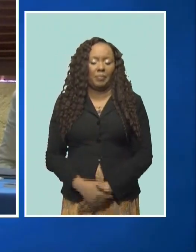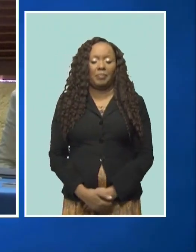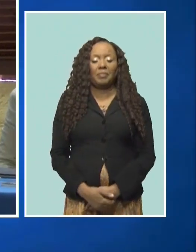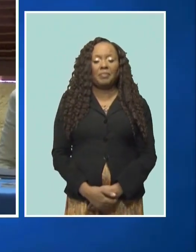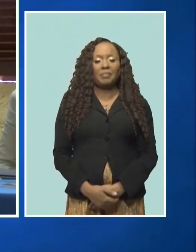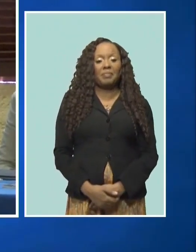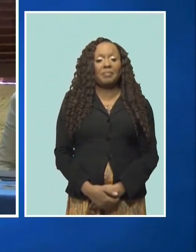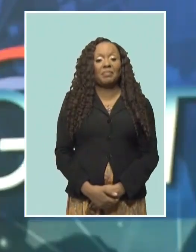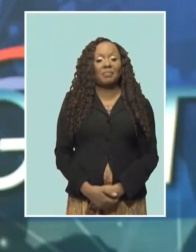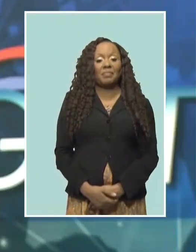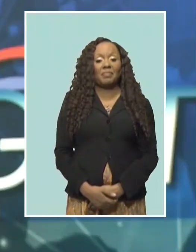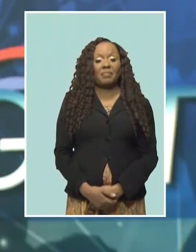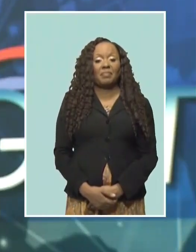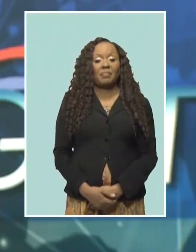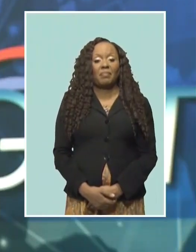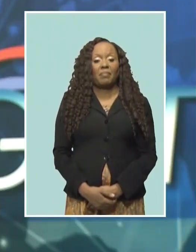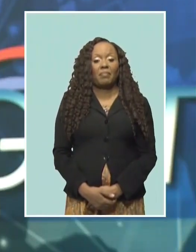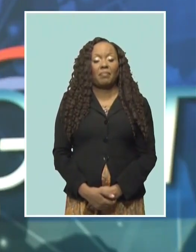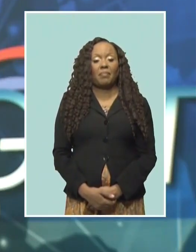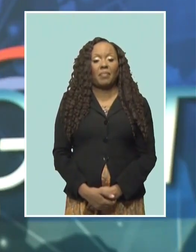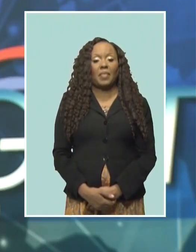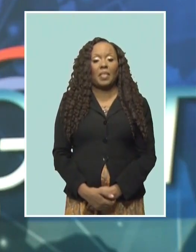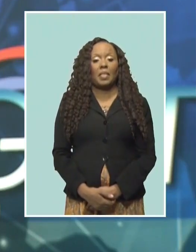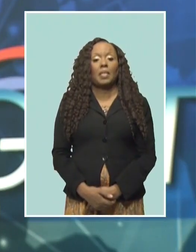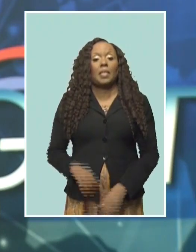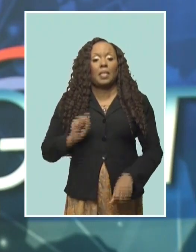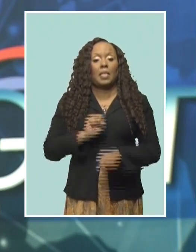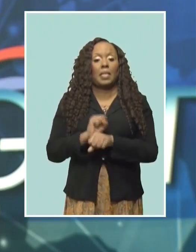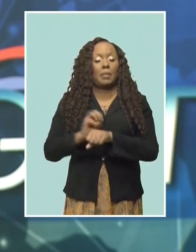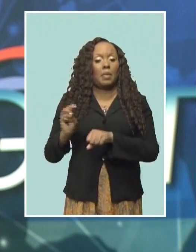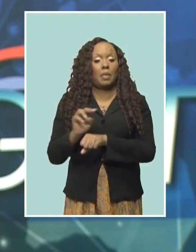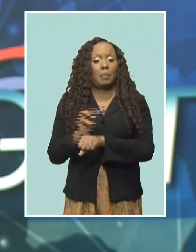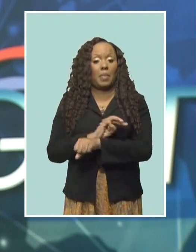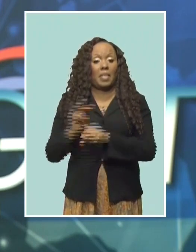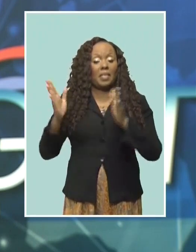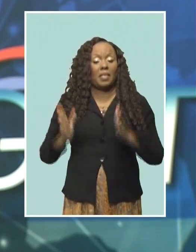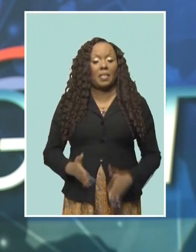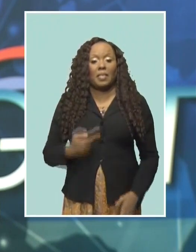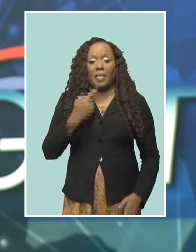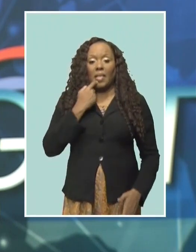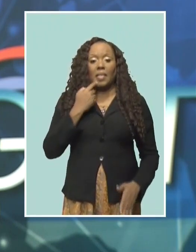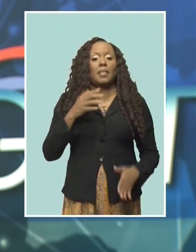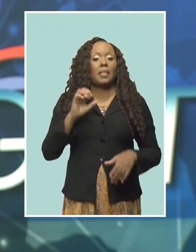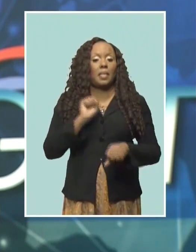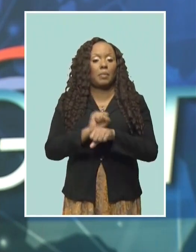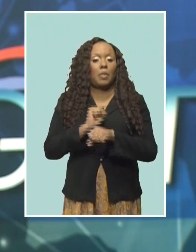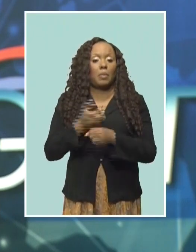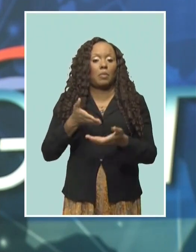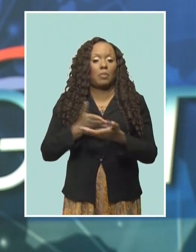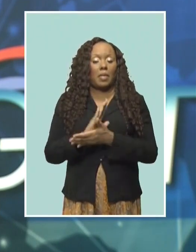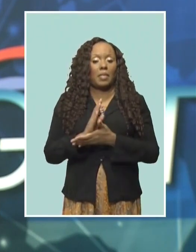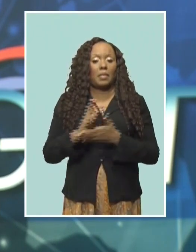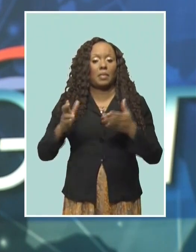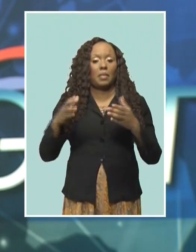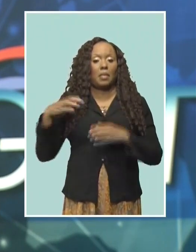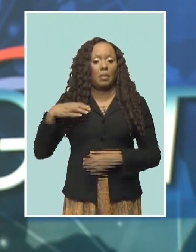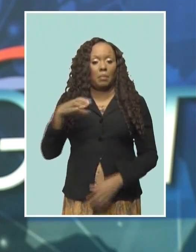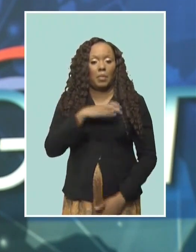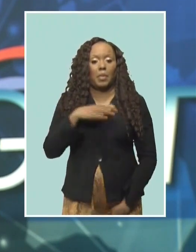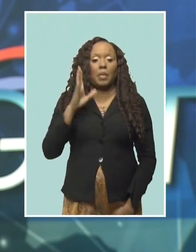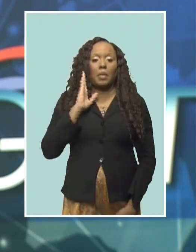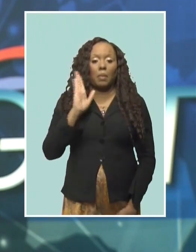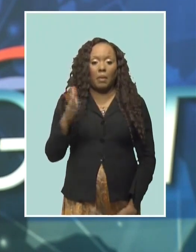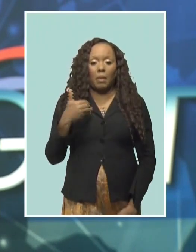News. And in more news from the Labour Minister, we are hearing that the Employment Rights Tribunal will be moving to a